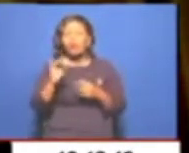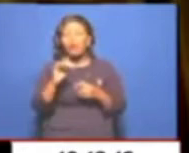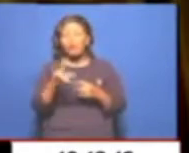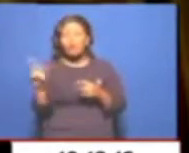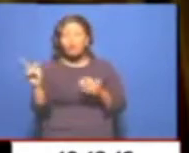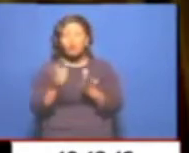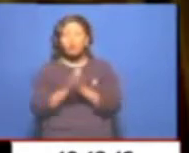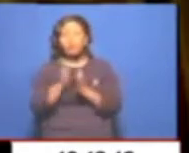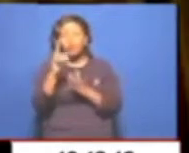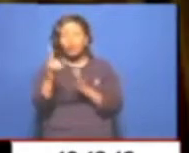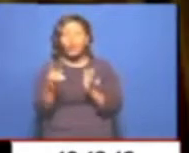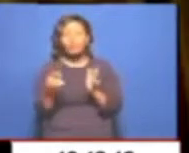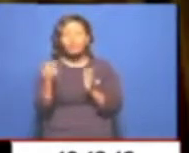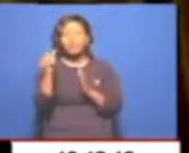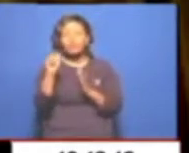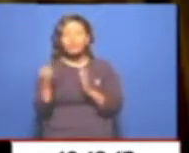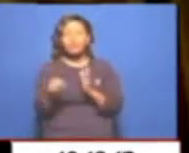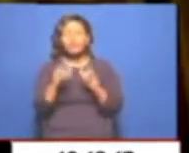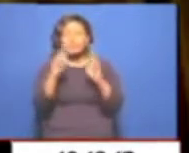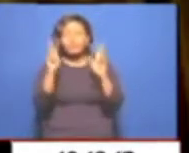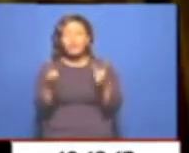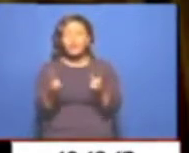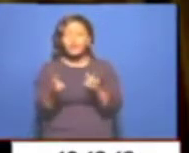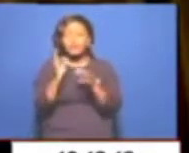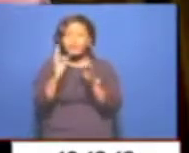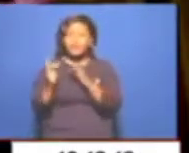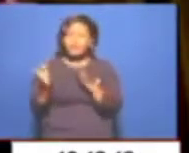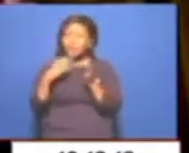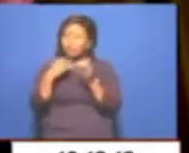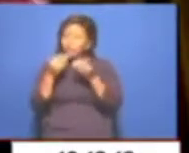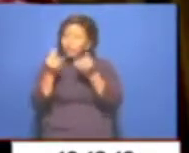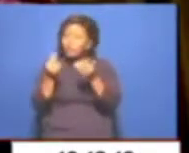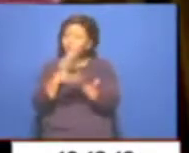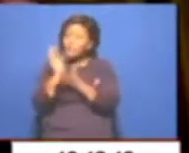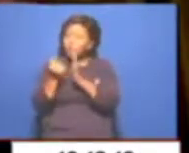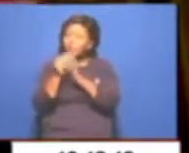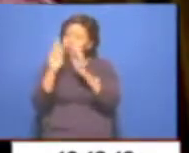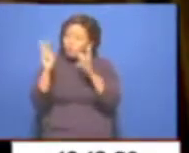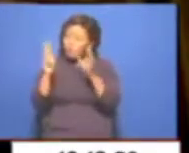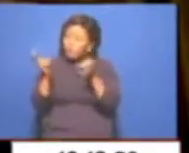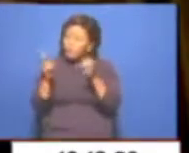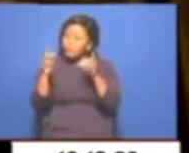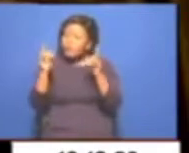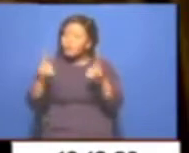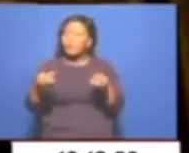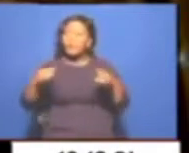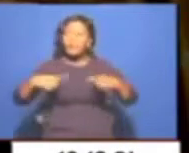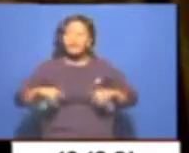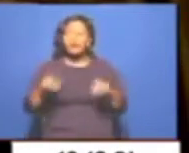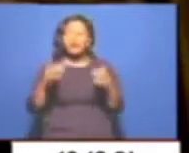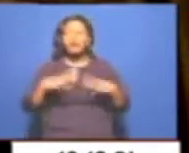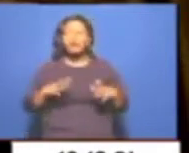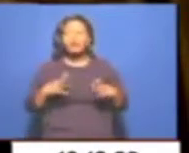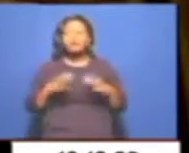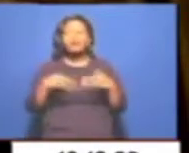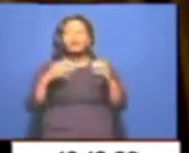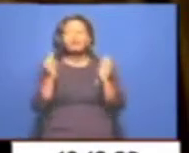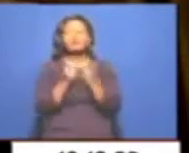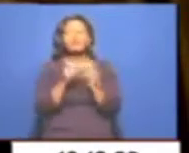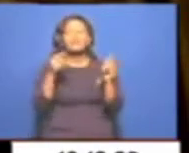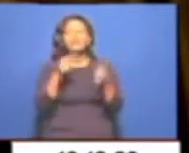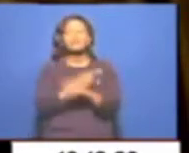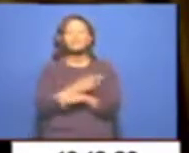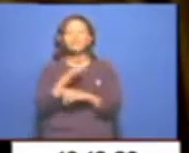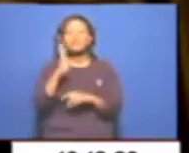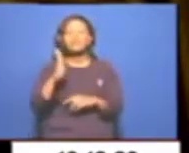matter. If you want to address all those 10 subject matters, then you have to give the people 10 different bills and have 10 different bills circulating